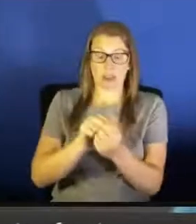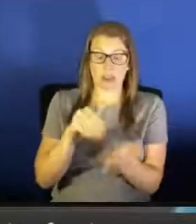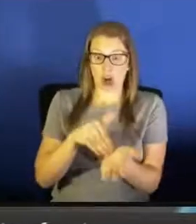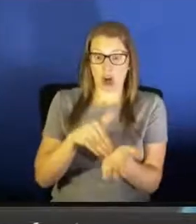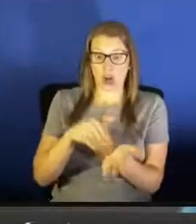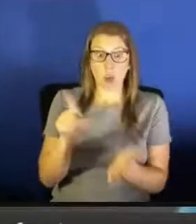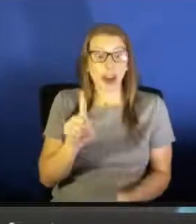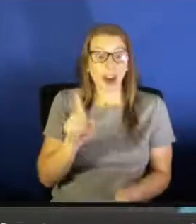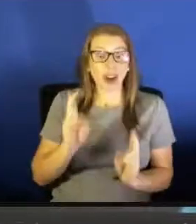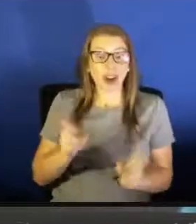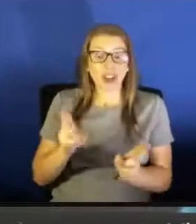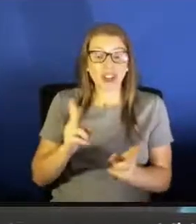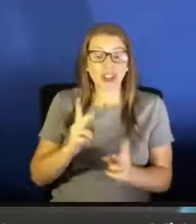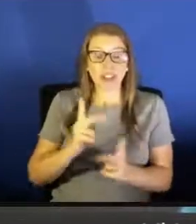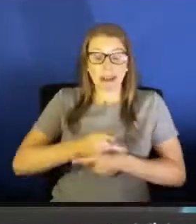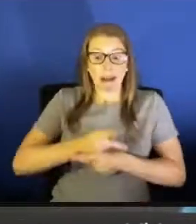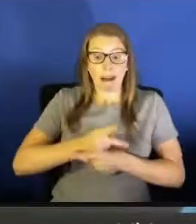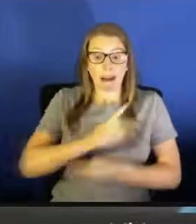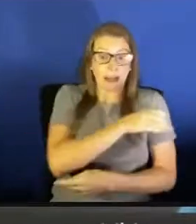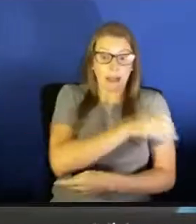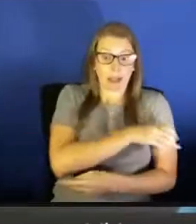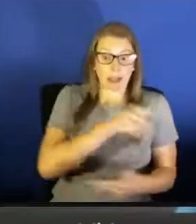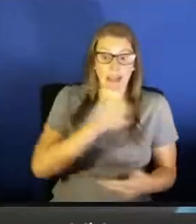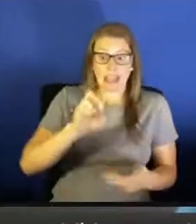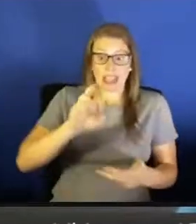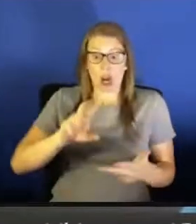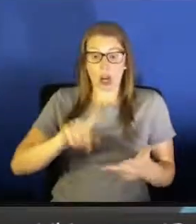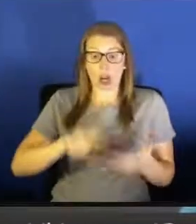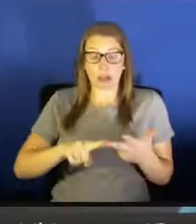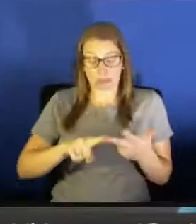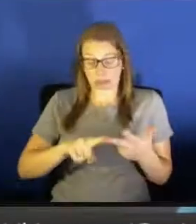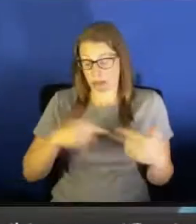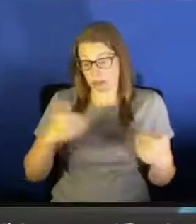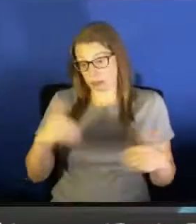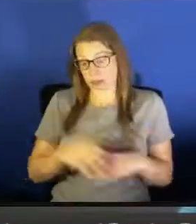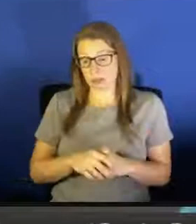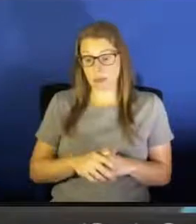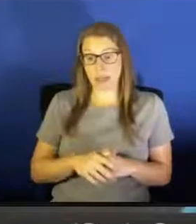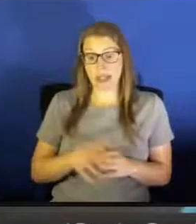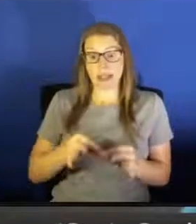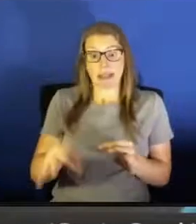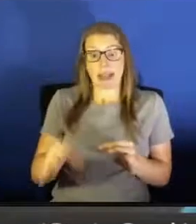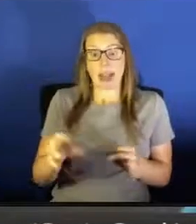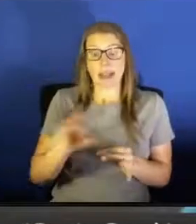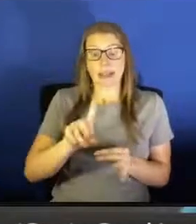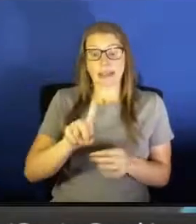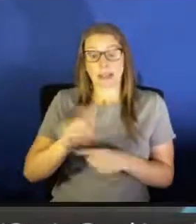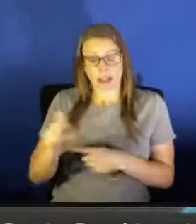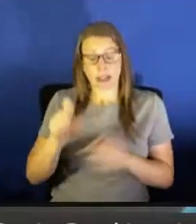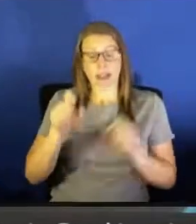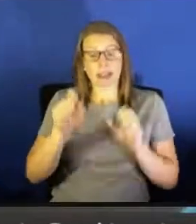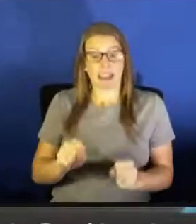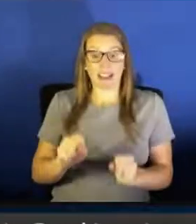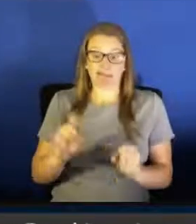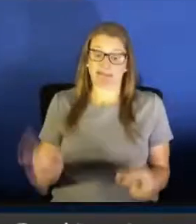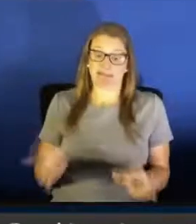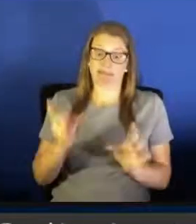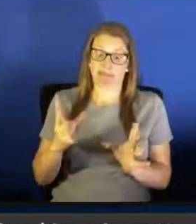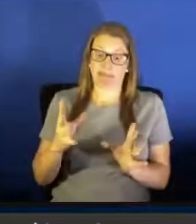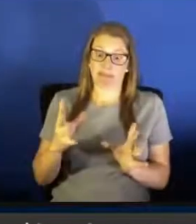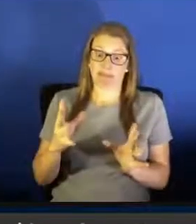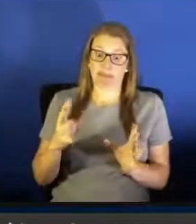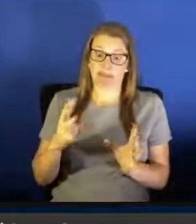care clinics, to the ER, or even being admitted. The delay in diagnoses can be detrimental to their life. So, Chris,